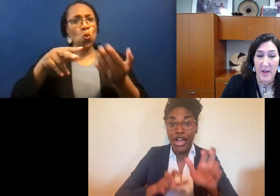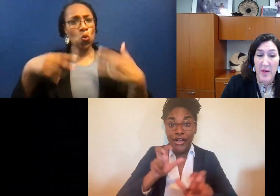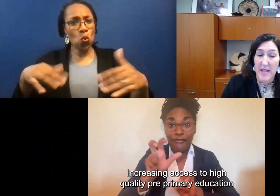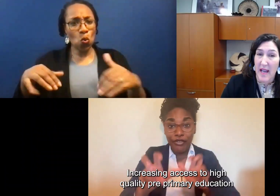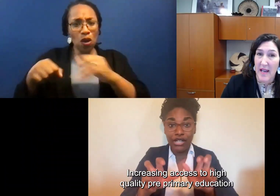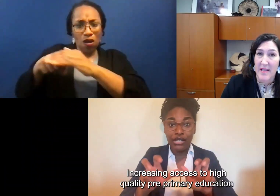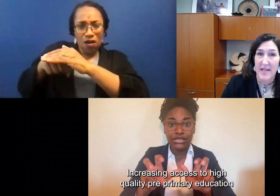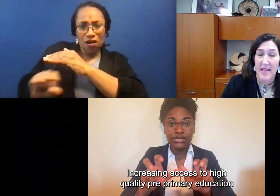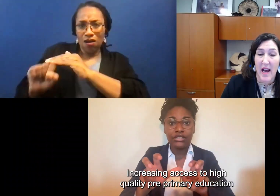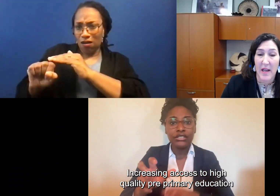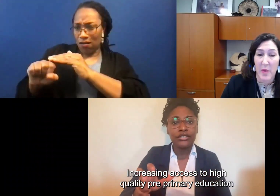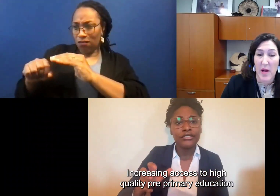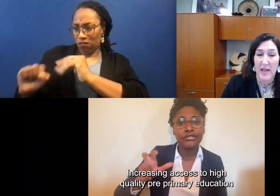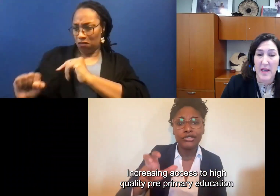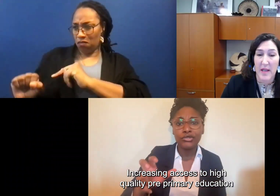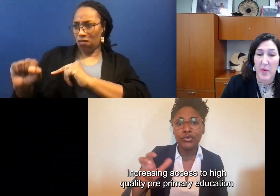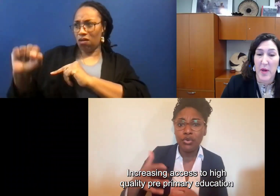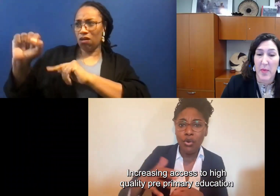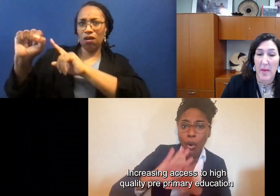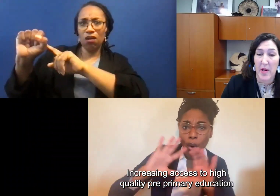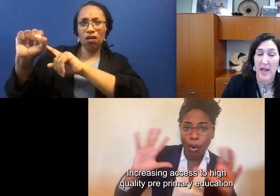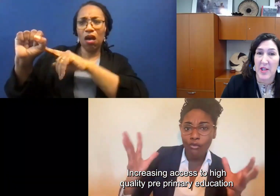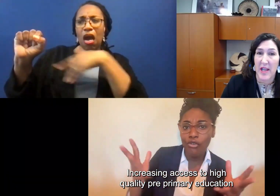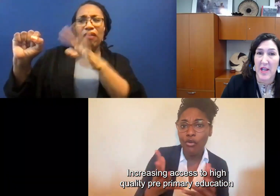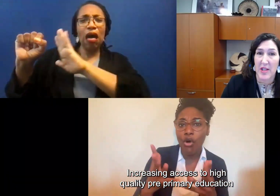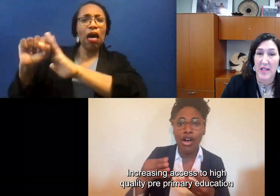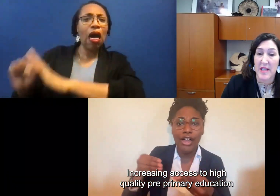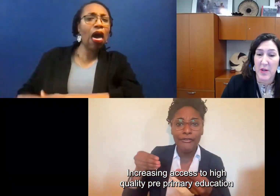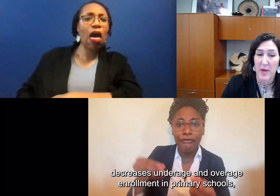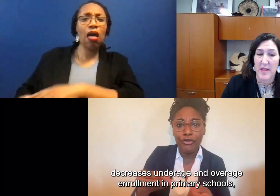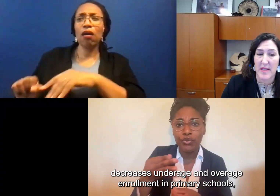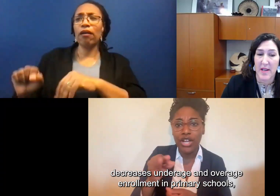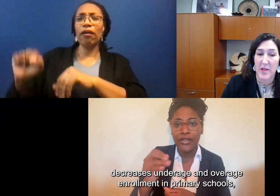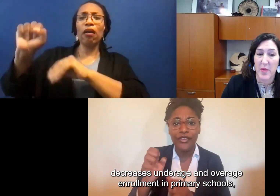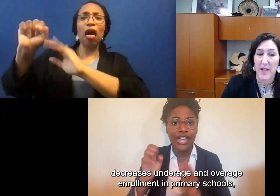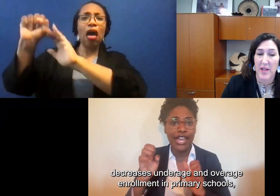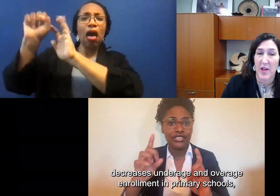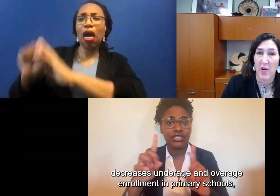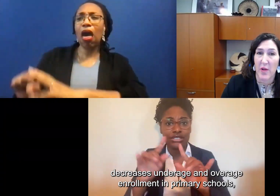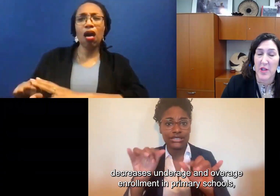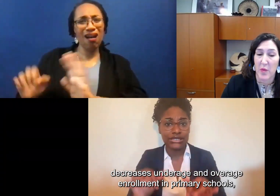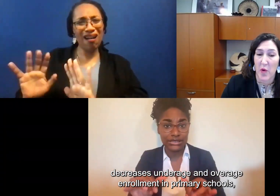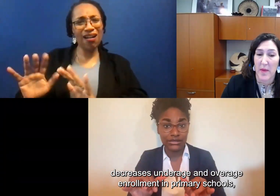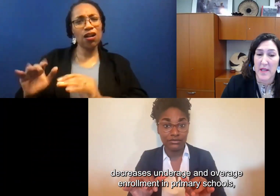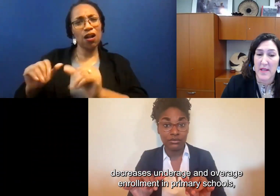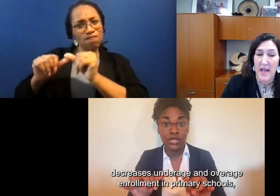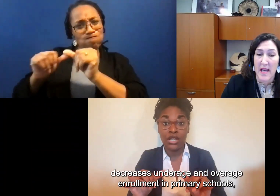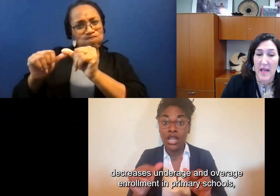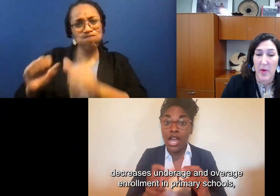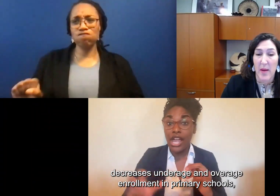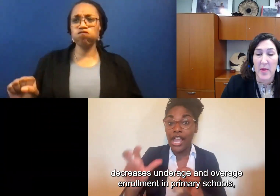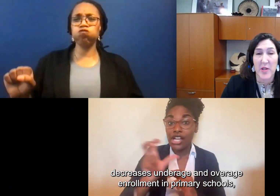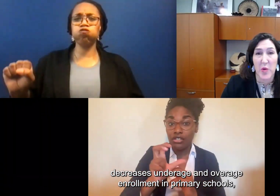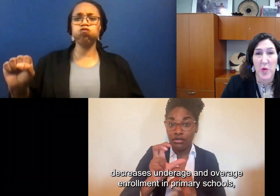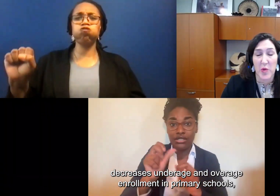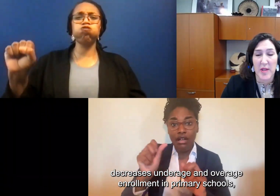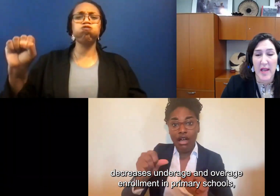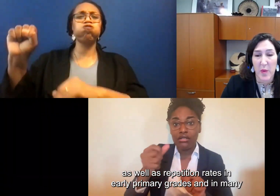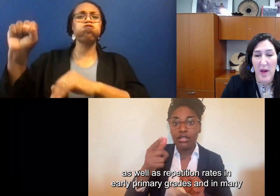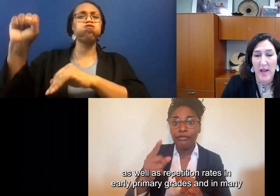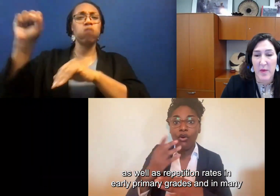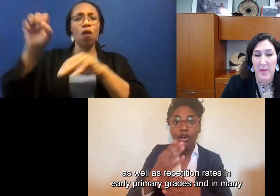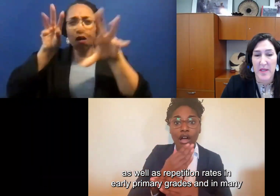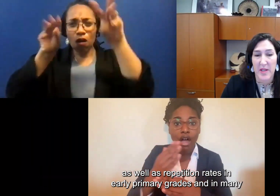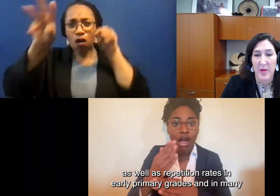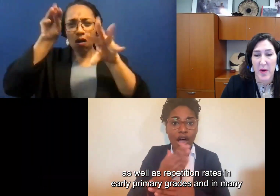systems. Increasing access to high-quality pre-primary education decreases underage and overage enrollment in primary